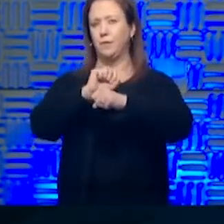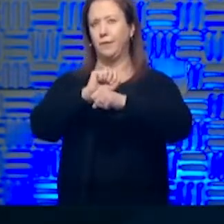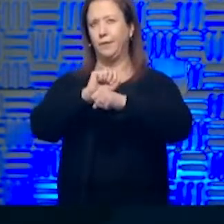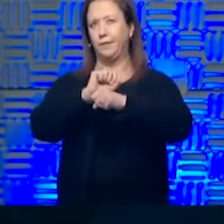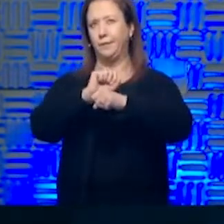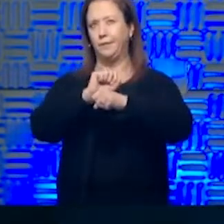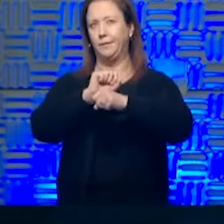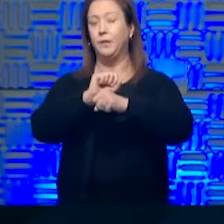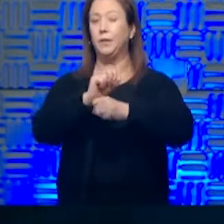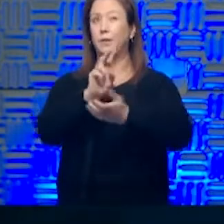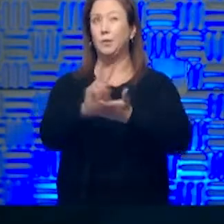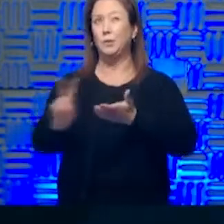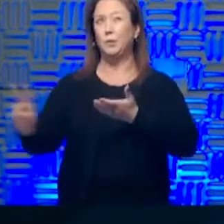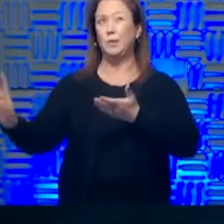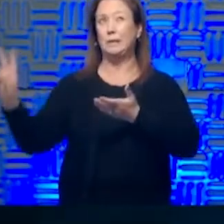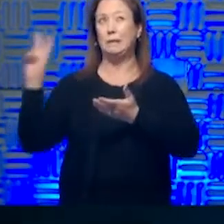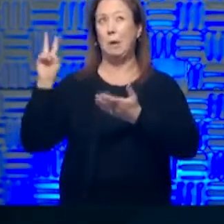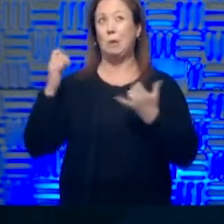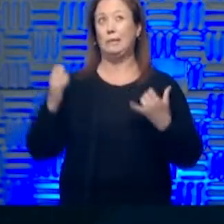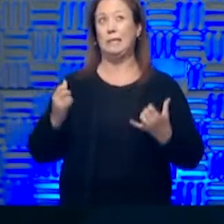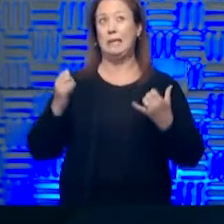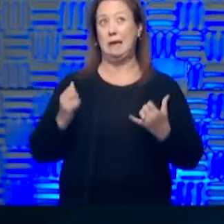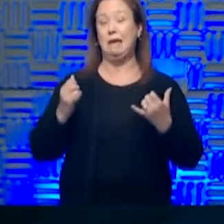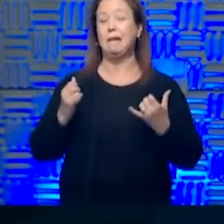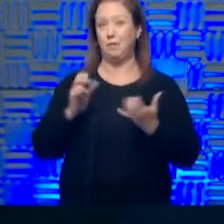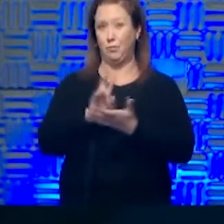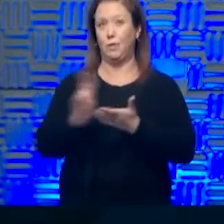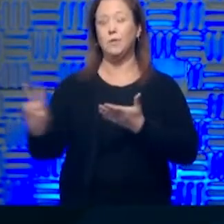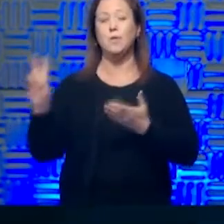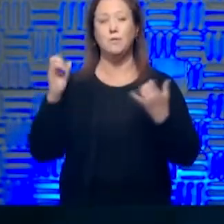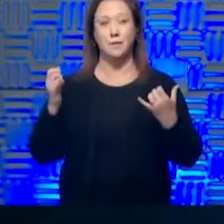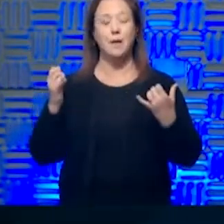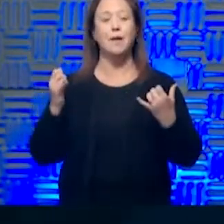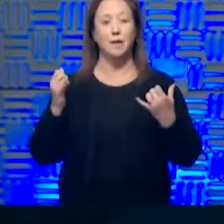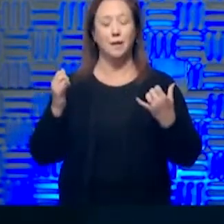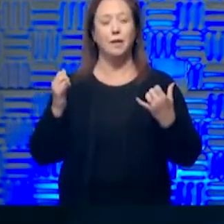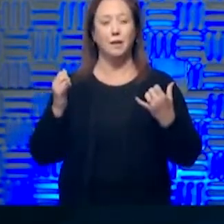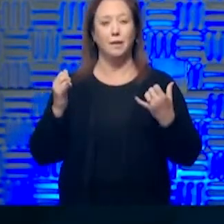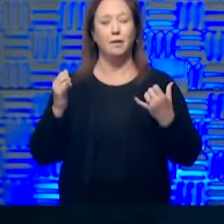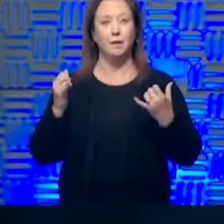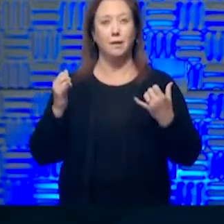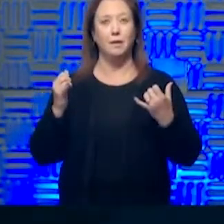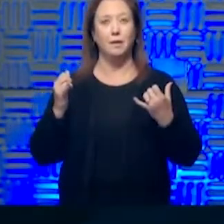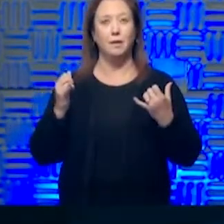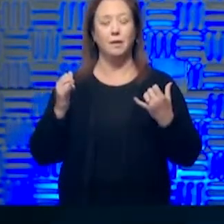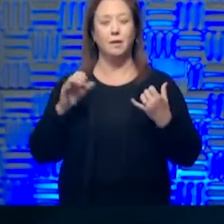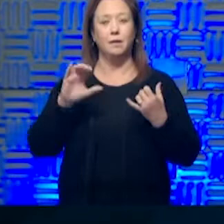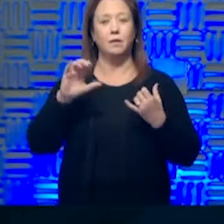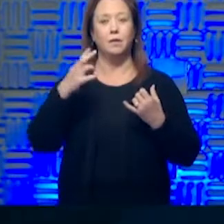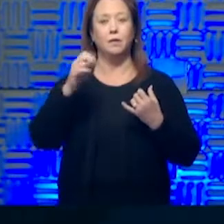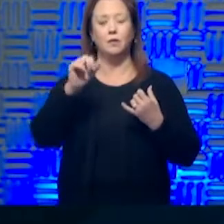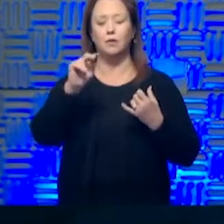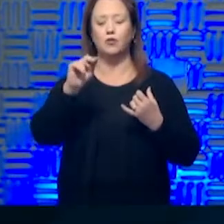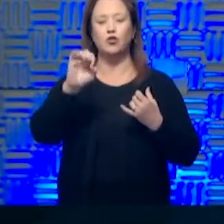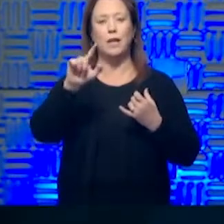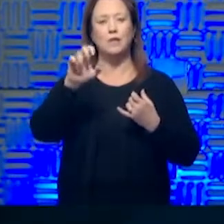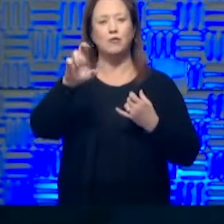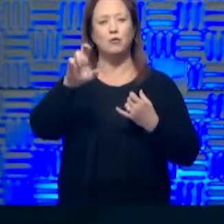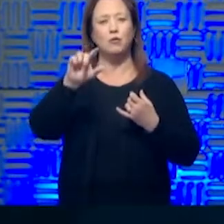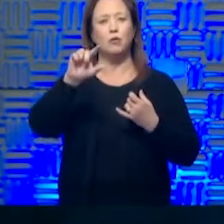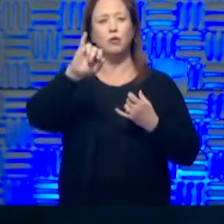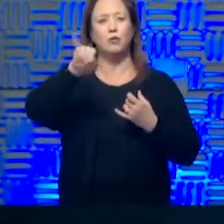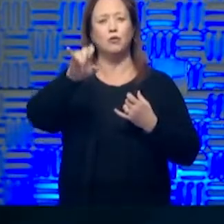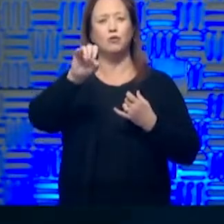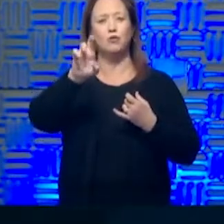was actually 2 weeks ago today. Yeah. Was with Chancellor Girard, and